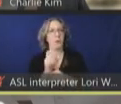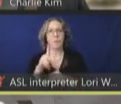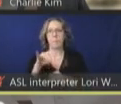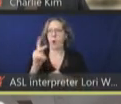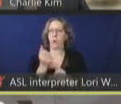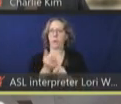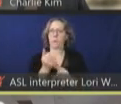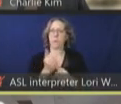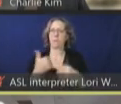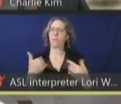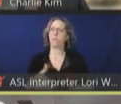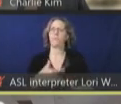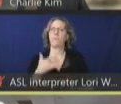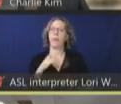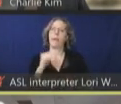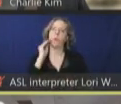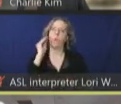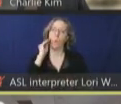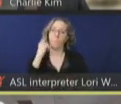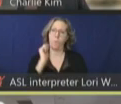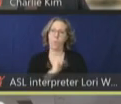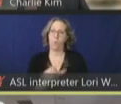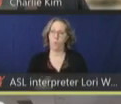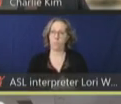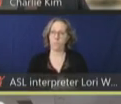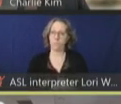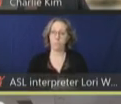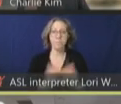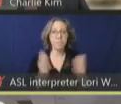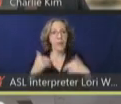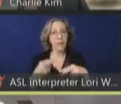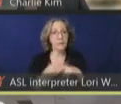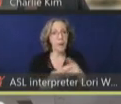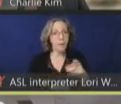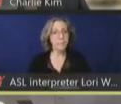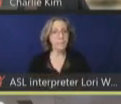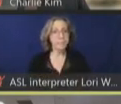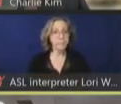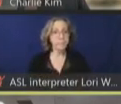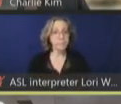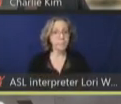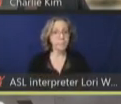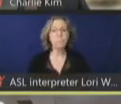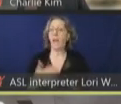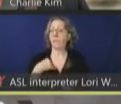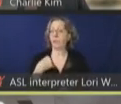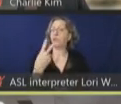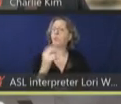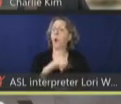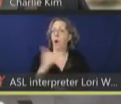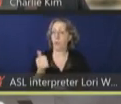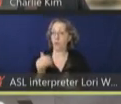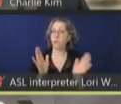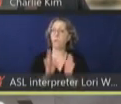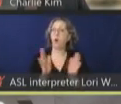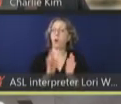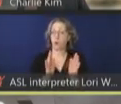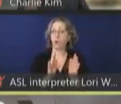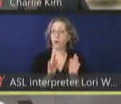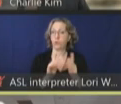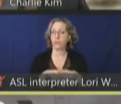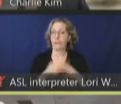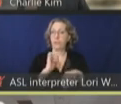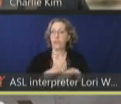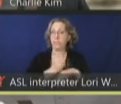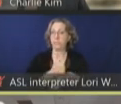We can move to the next slide. I think Brenna's done with this one. We do have two other smaller initiatives this year.